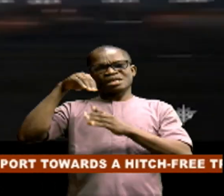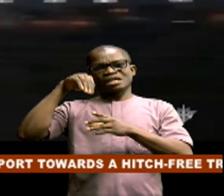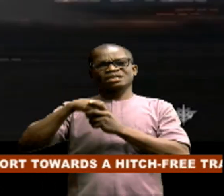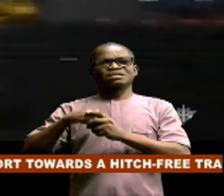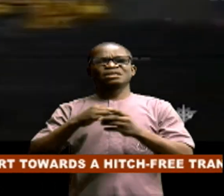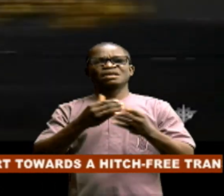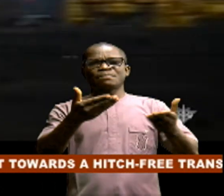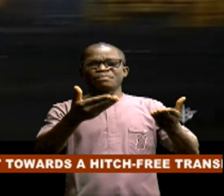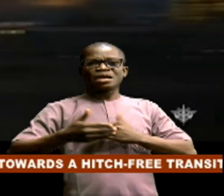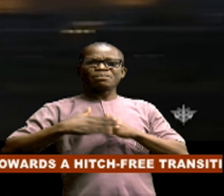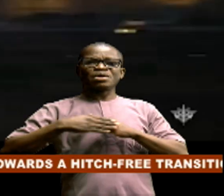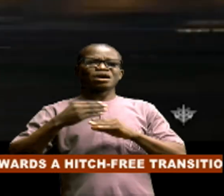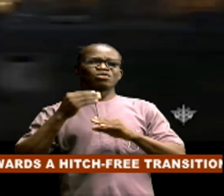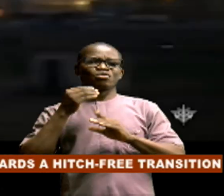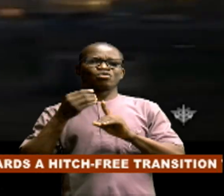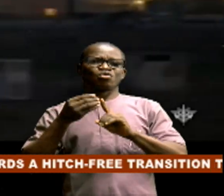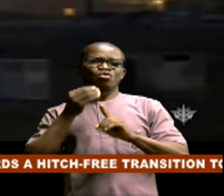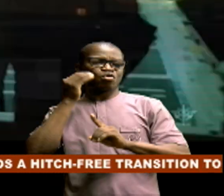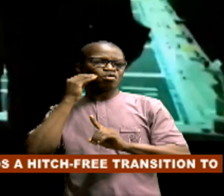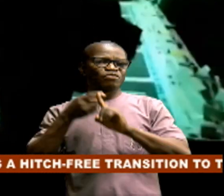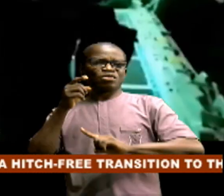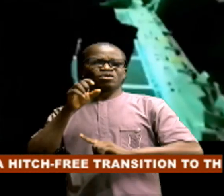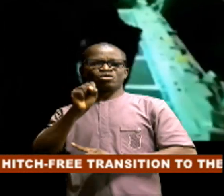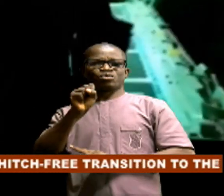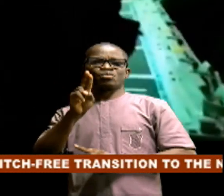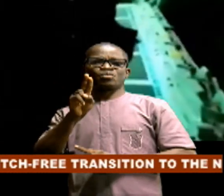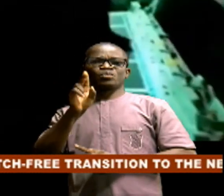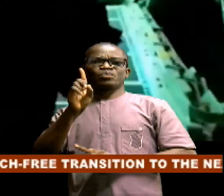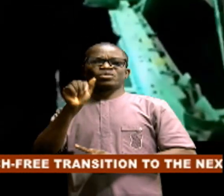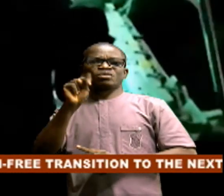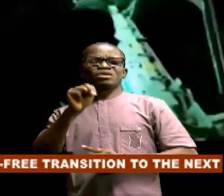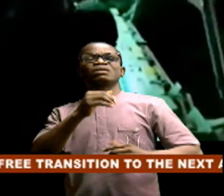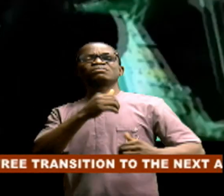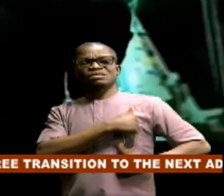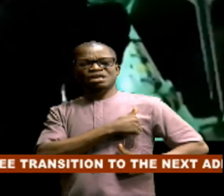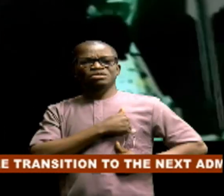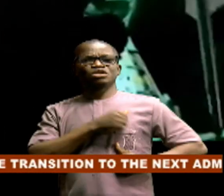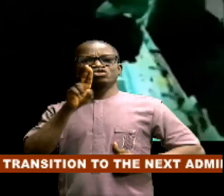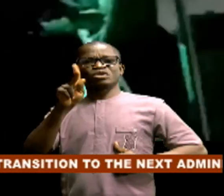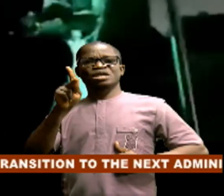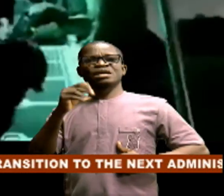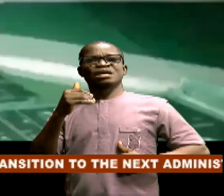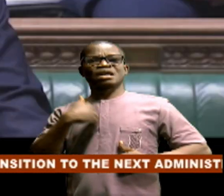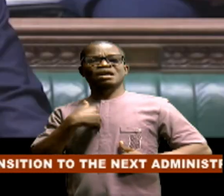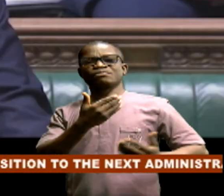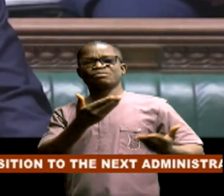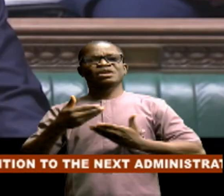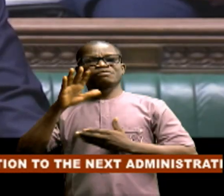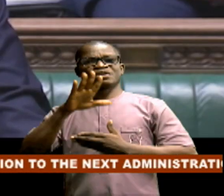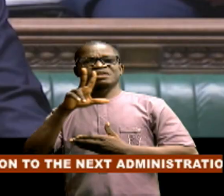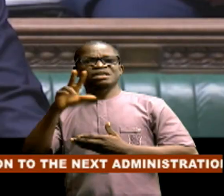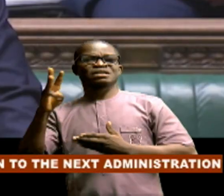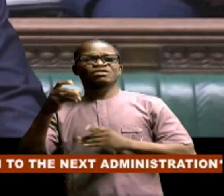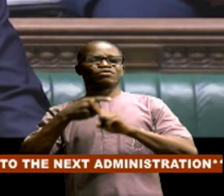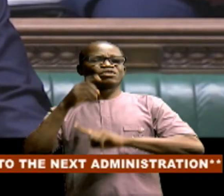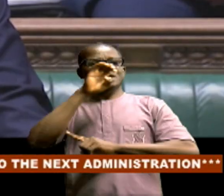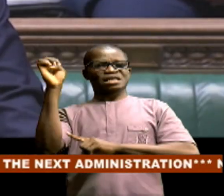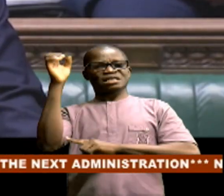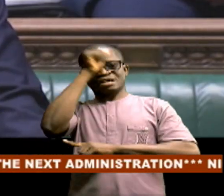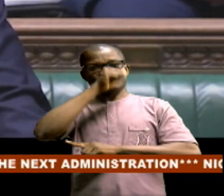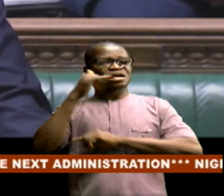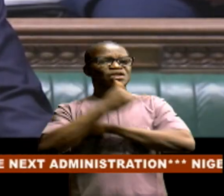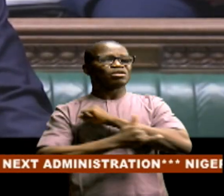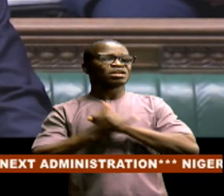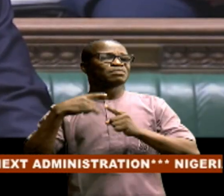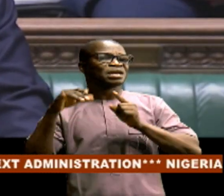help from the Sudanese army. The UK has airlifted 536 people from the East African country. However,